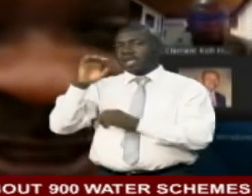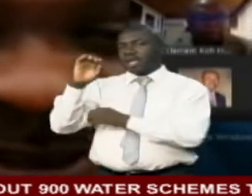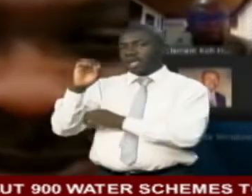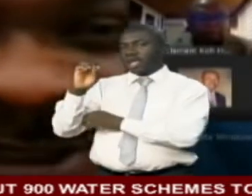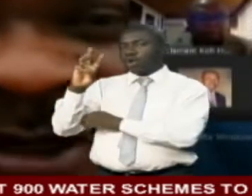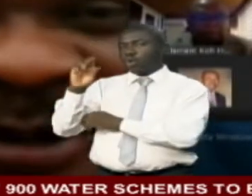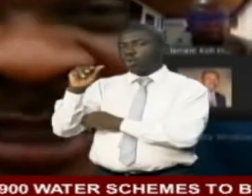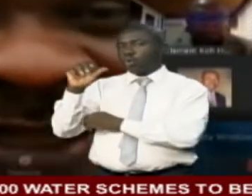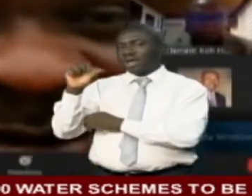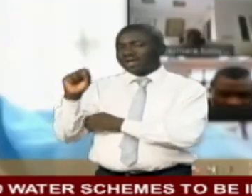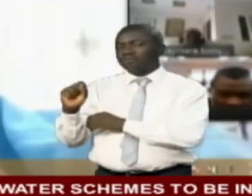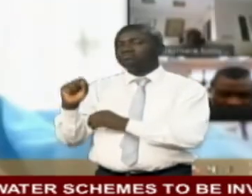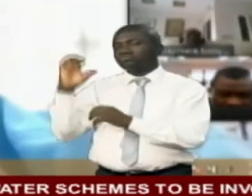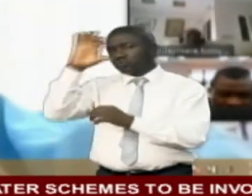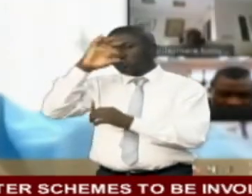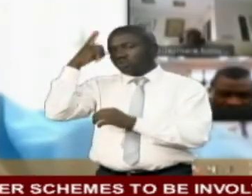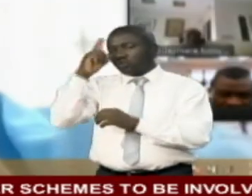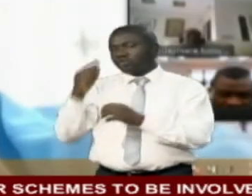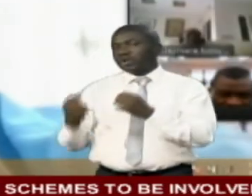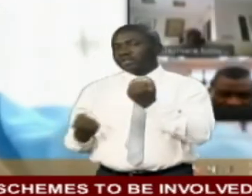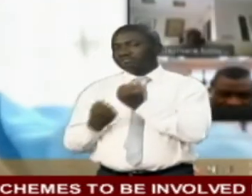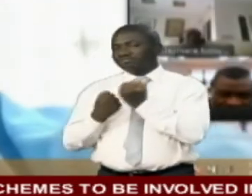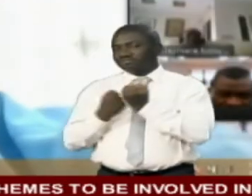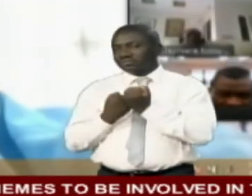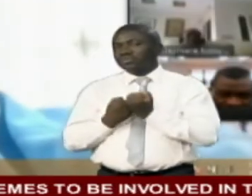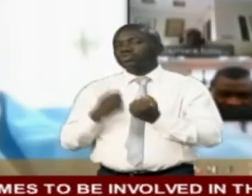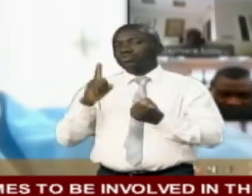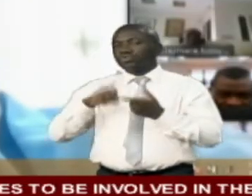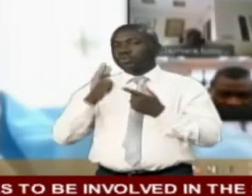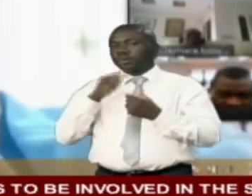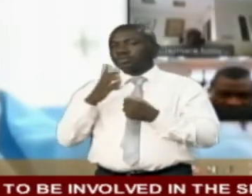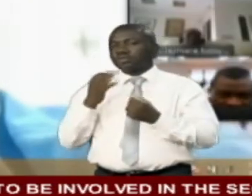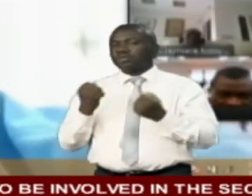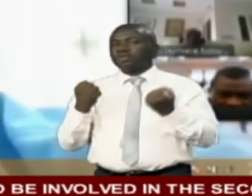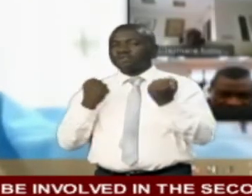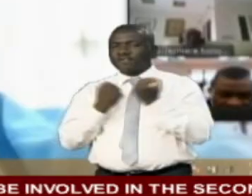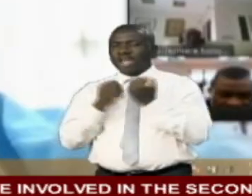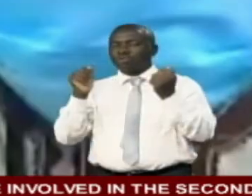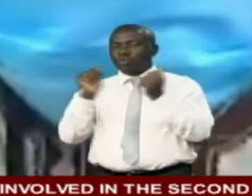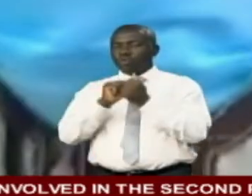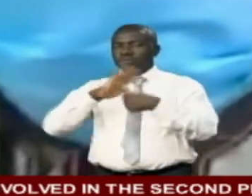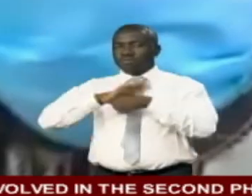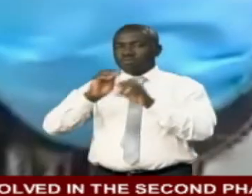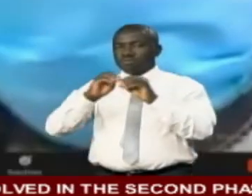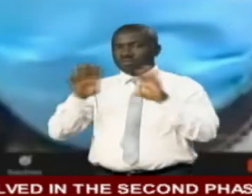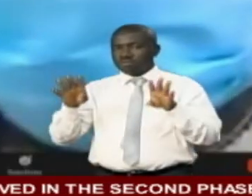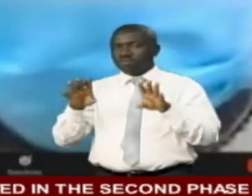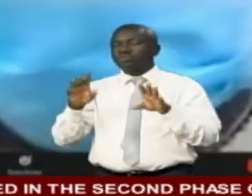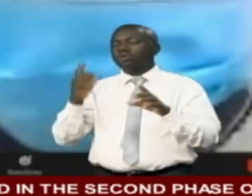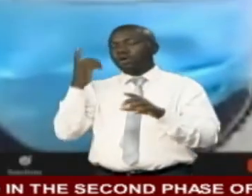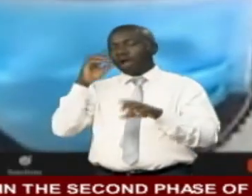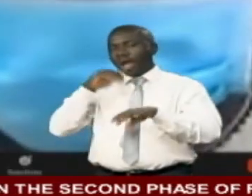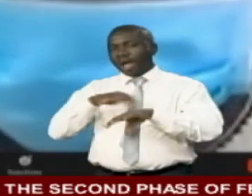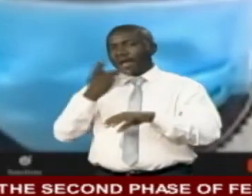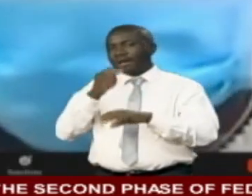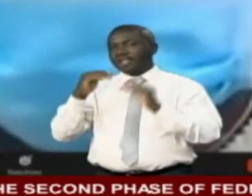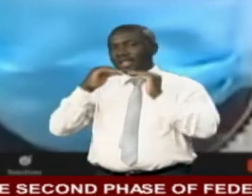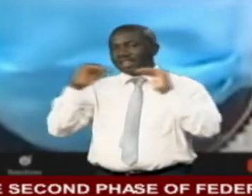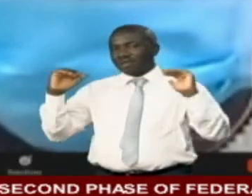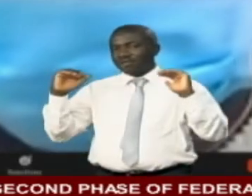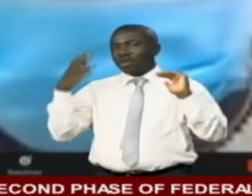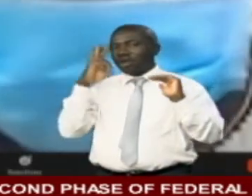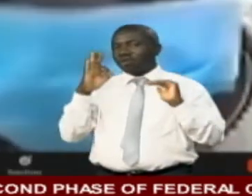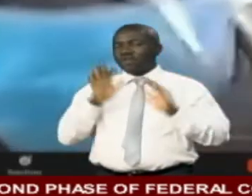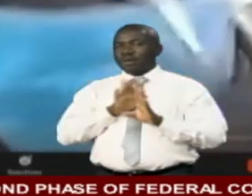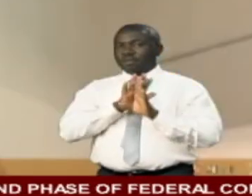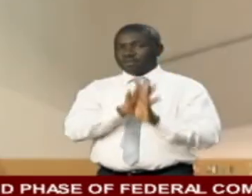of regional capacity and standards in combating the coronavirus pandemic at the levels of prevention, containment, and